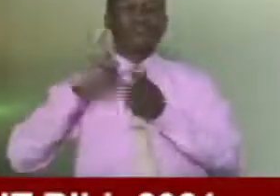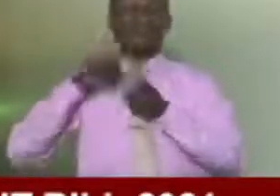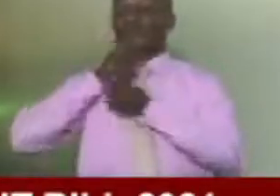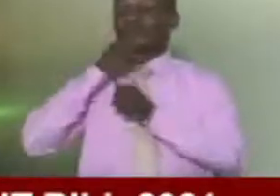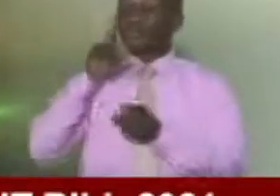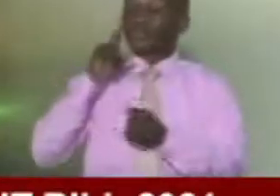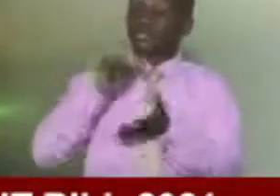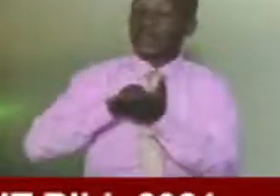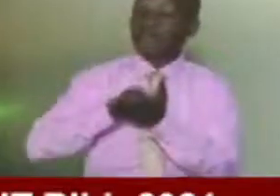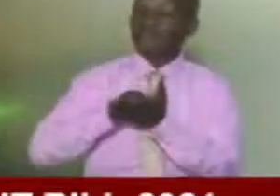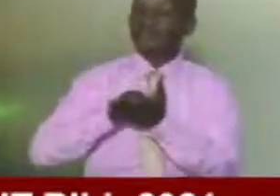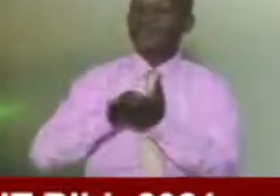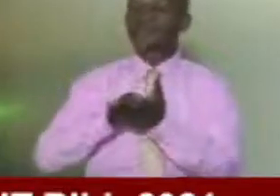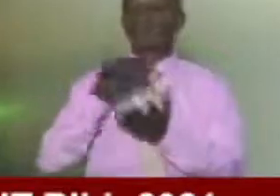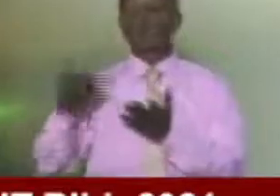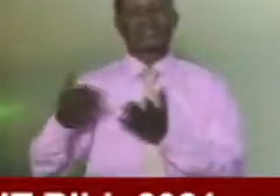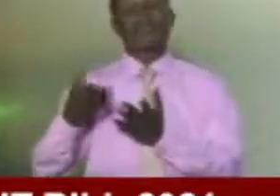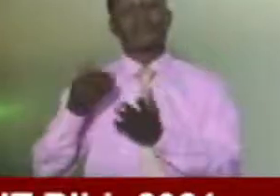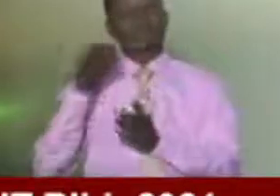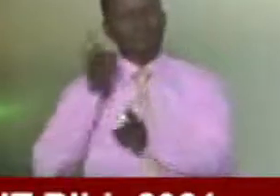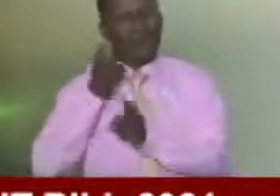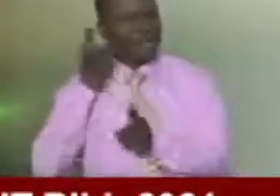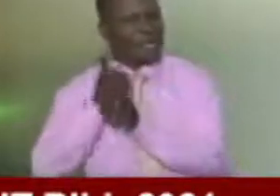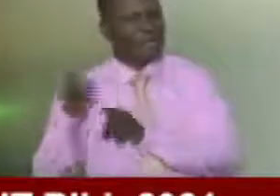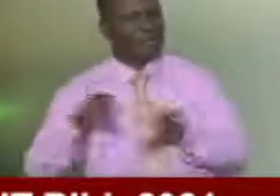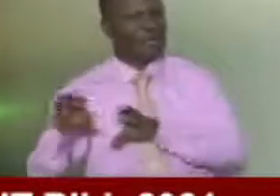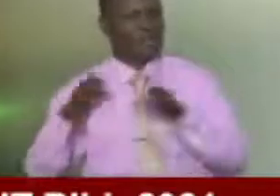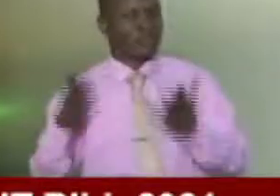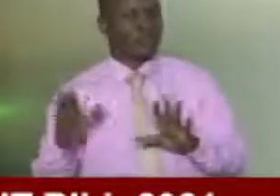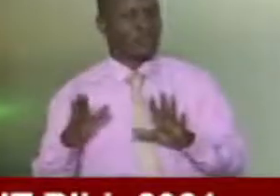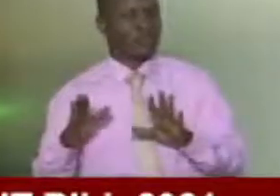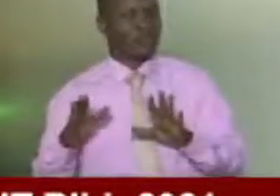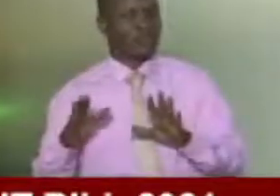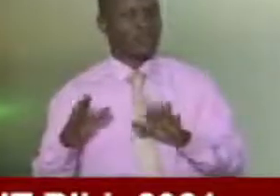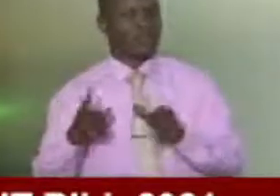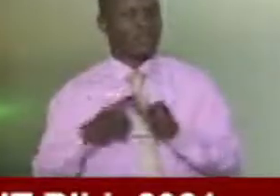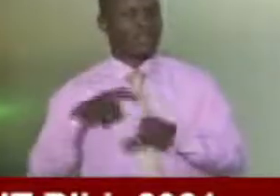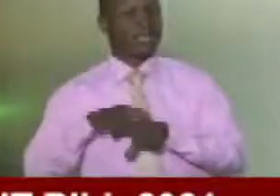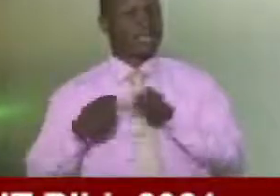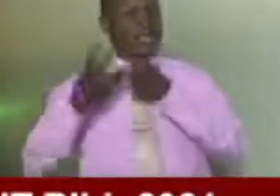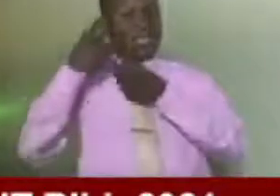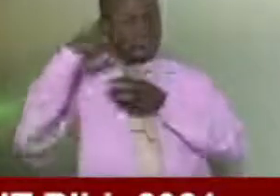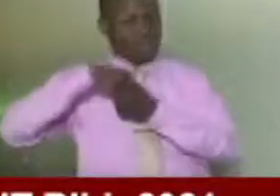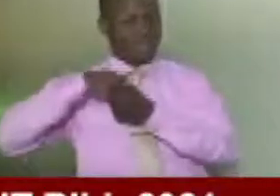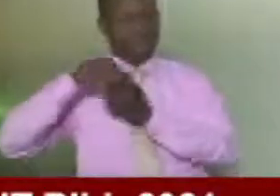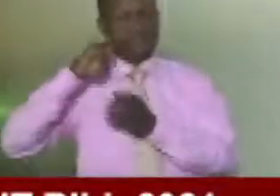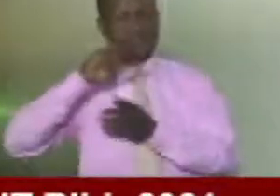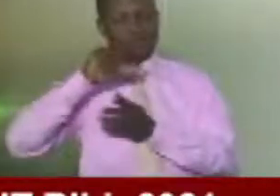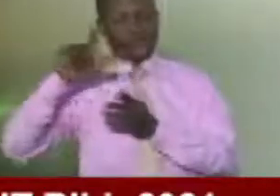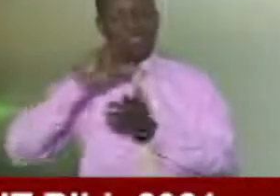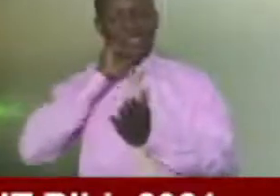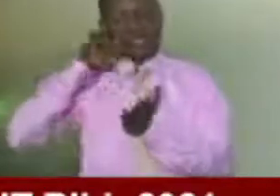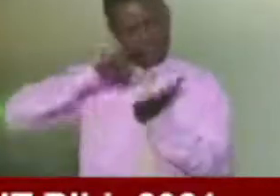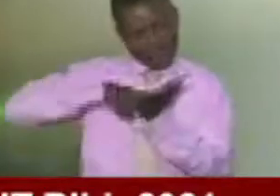the needful is done and this first time inclusive bill is signed so